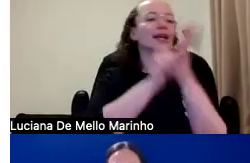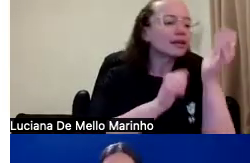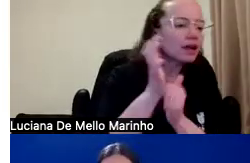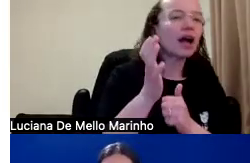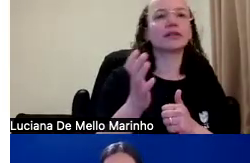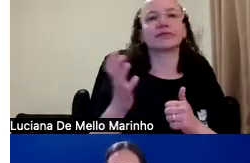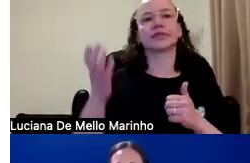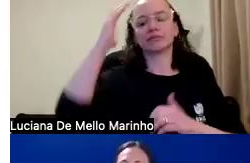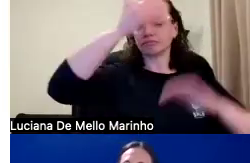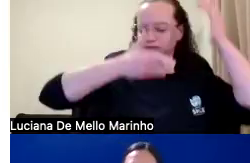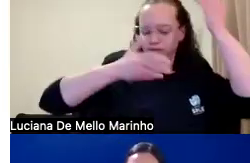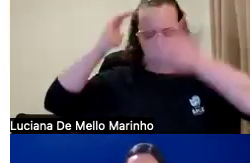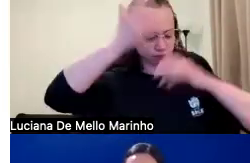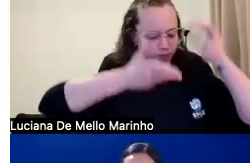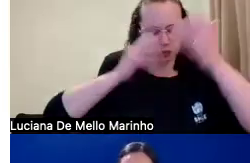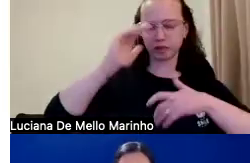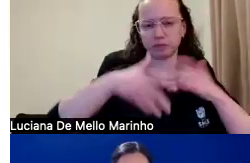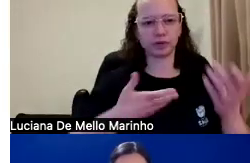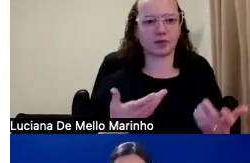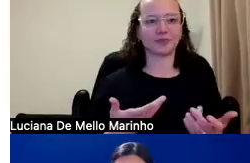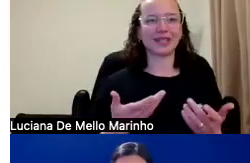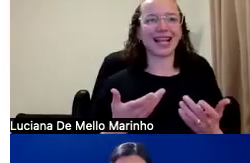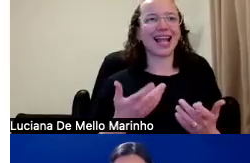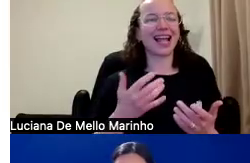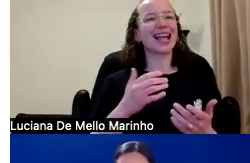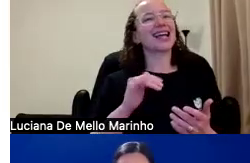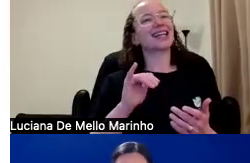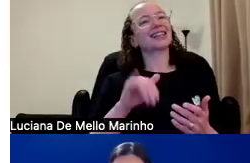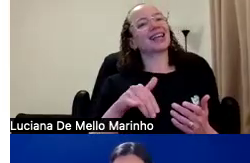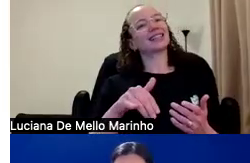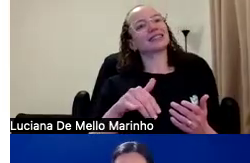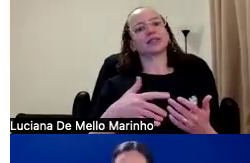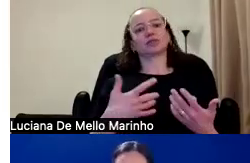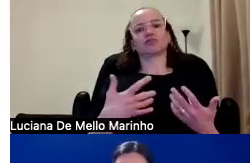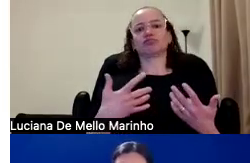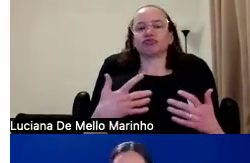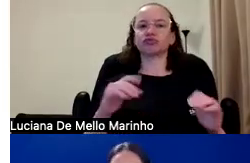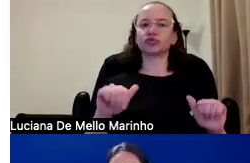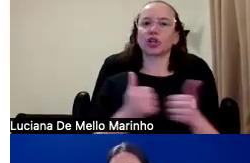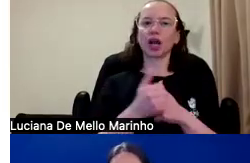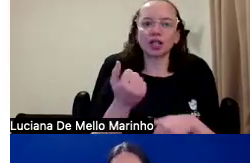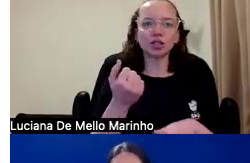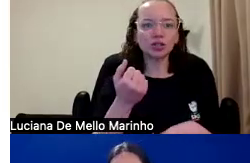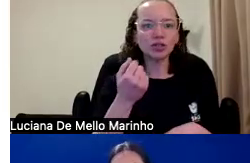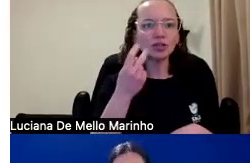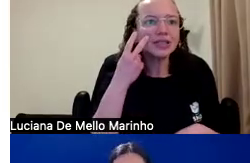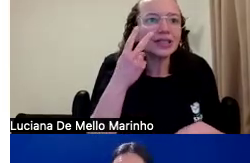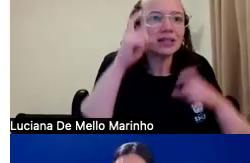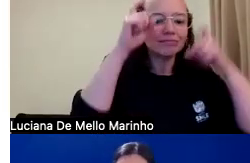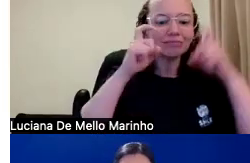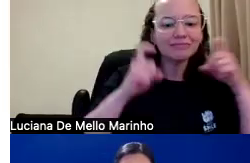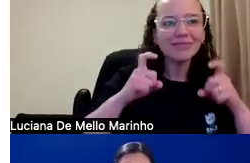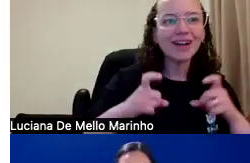a jacket, or gloves. All this personal protection equipment. And it does